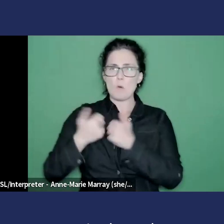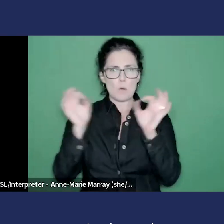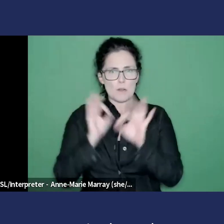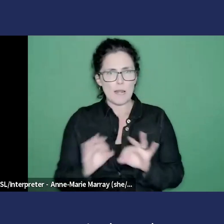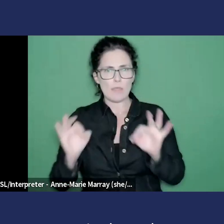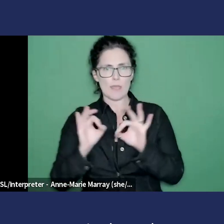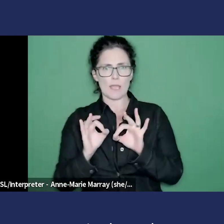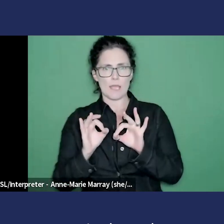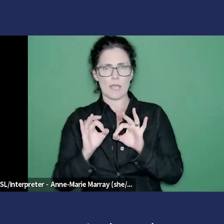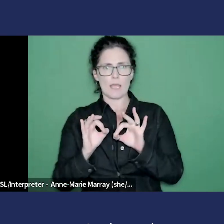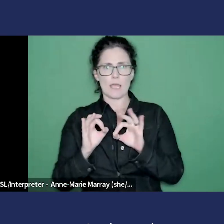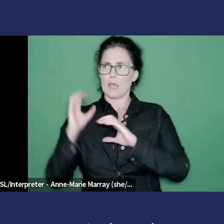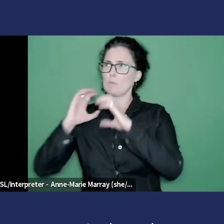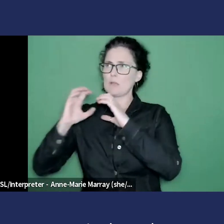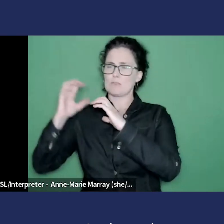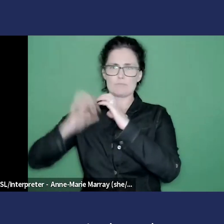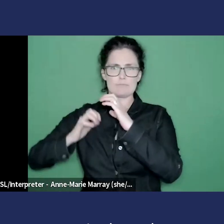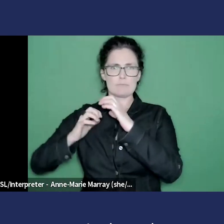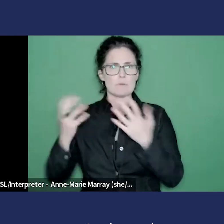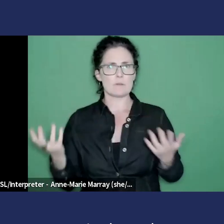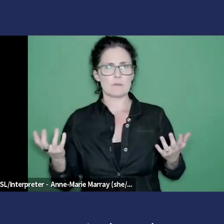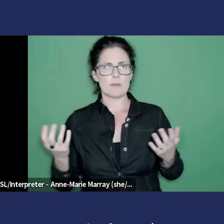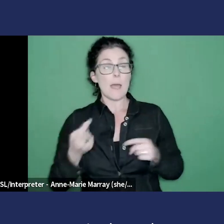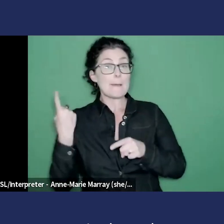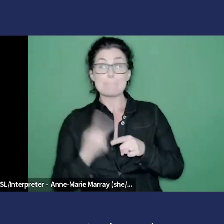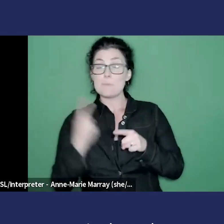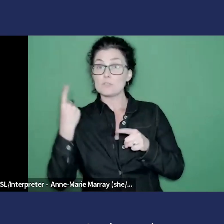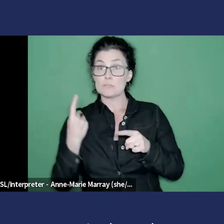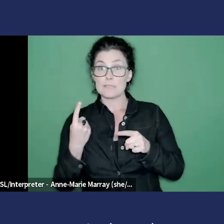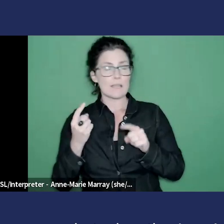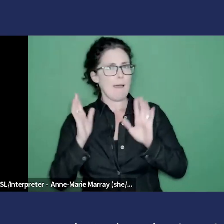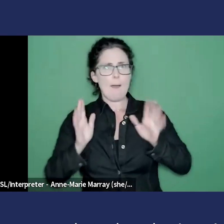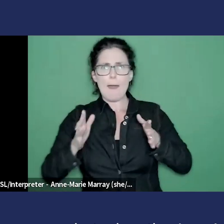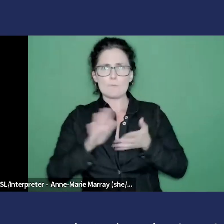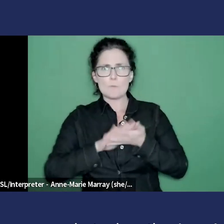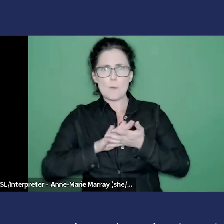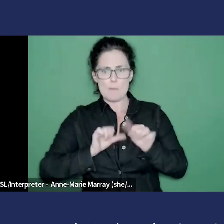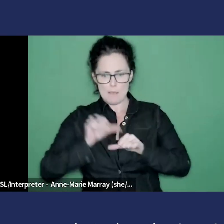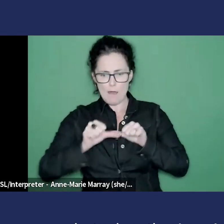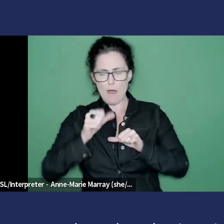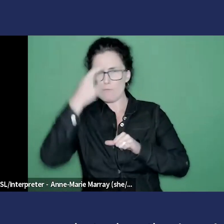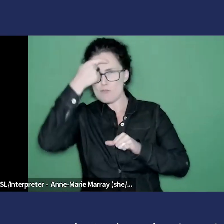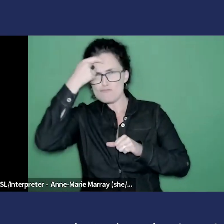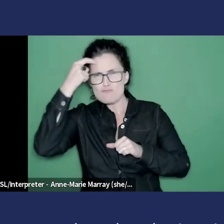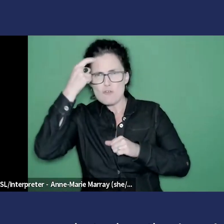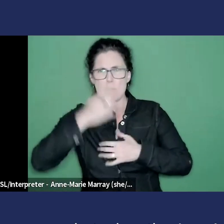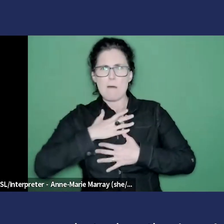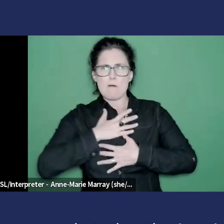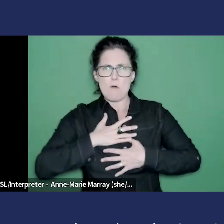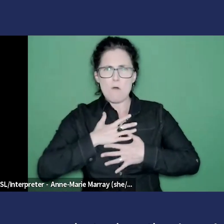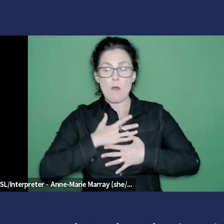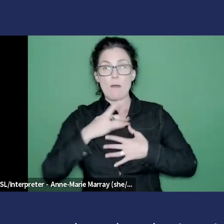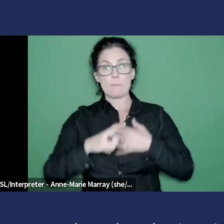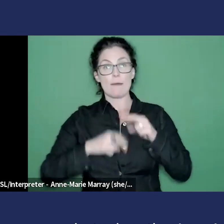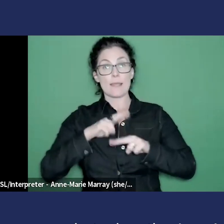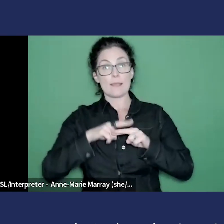And, you know, emergencies don't really have to be traumatic, but when they're mixed with what I just said, with